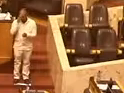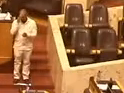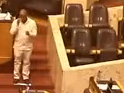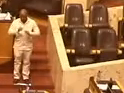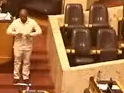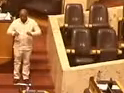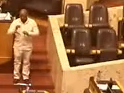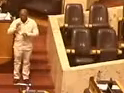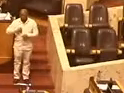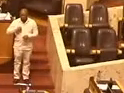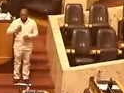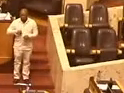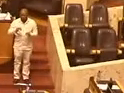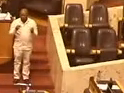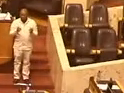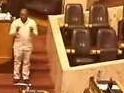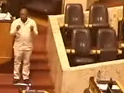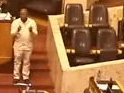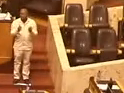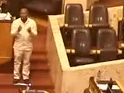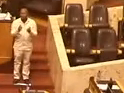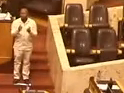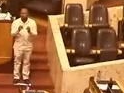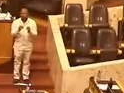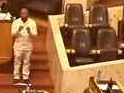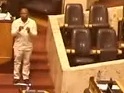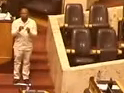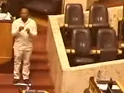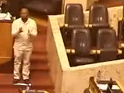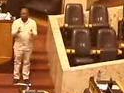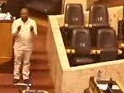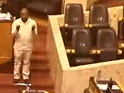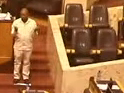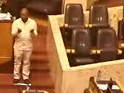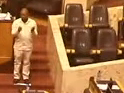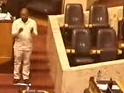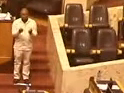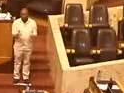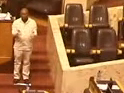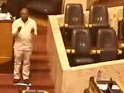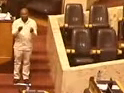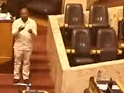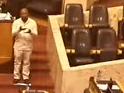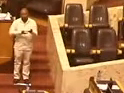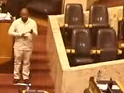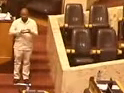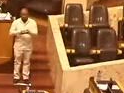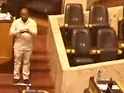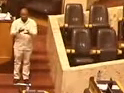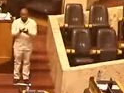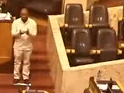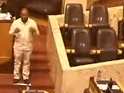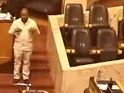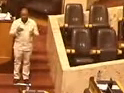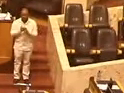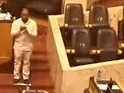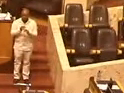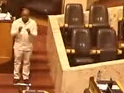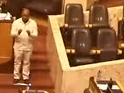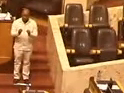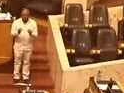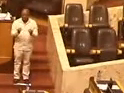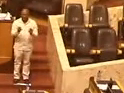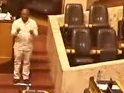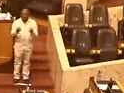appointed, and the contractor yesterday received a permit to resume with work. The project value is 63